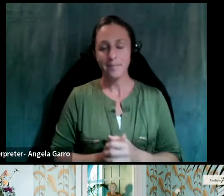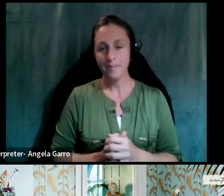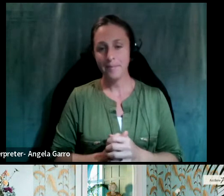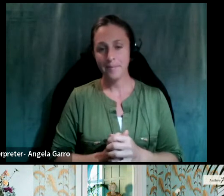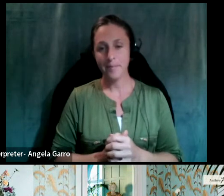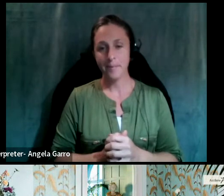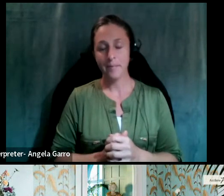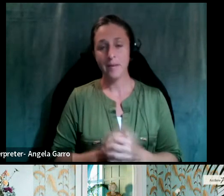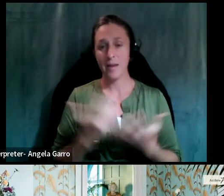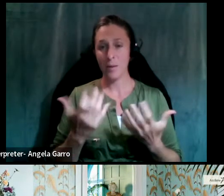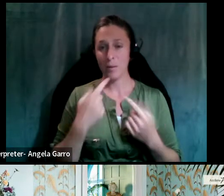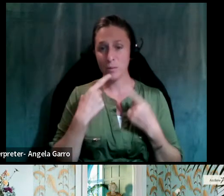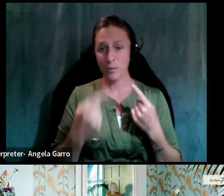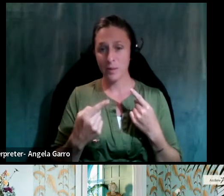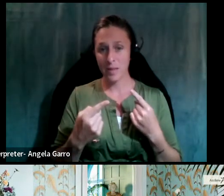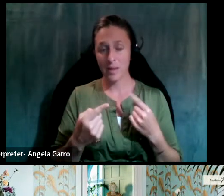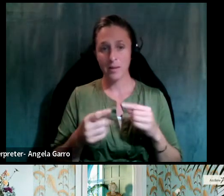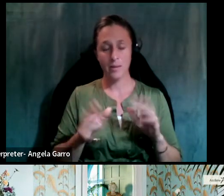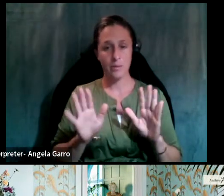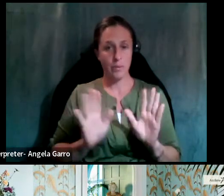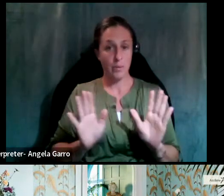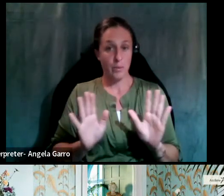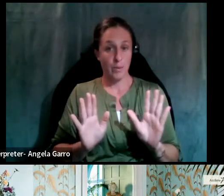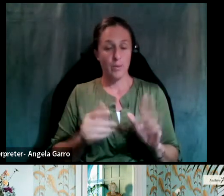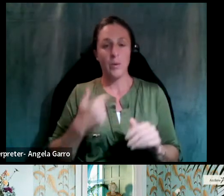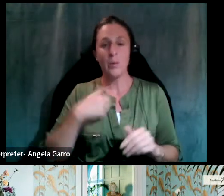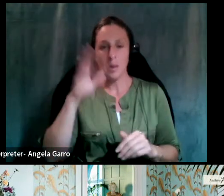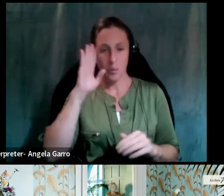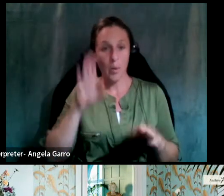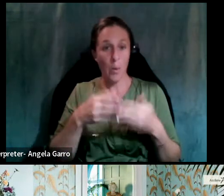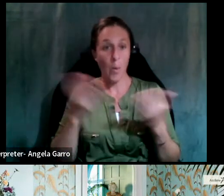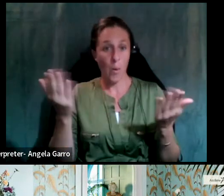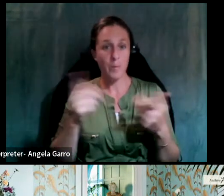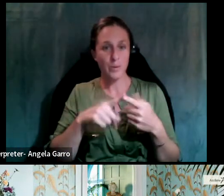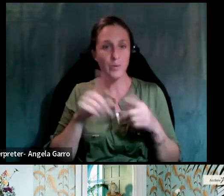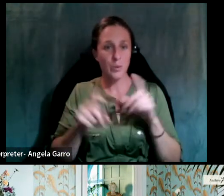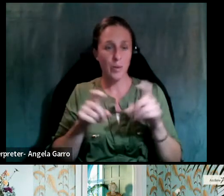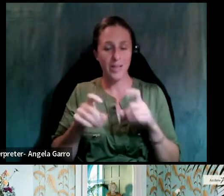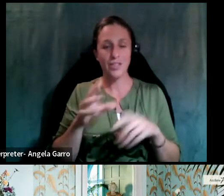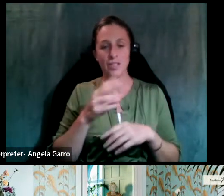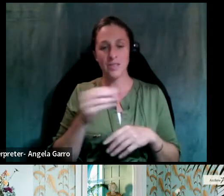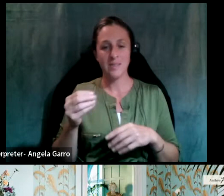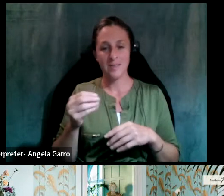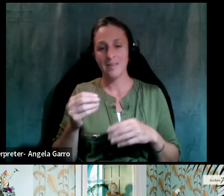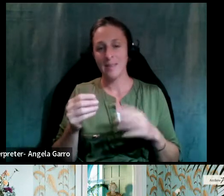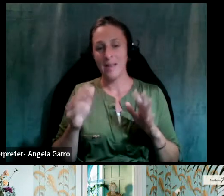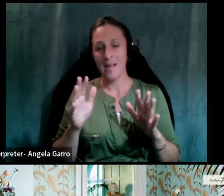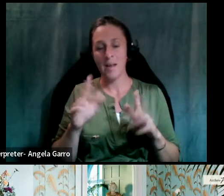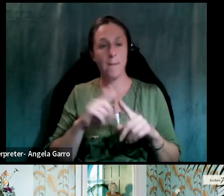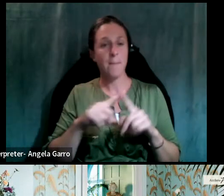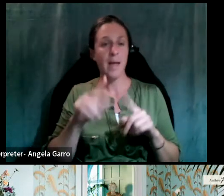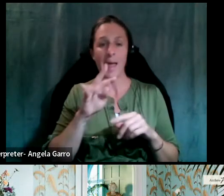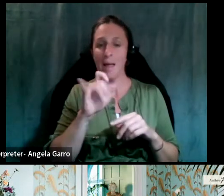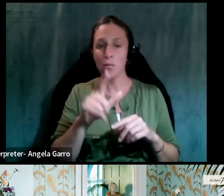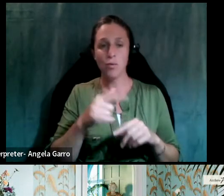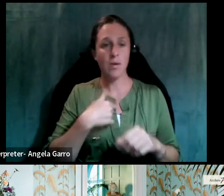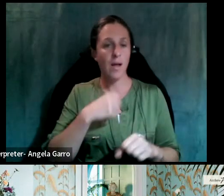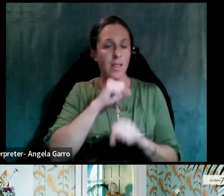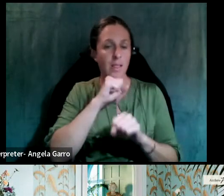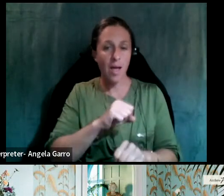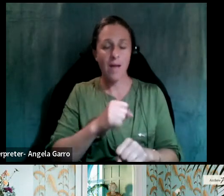I just want to say, Oh. no. We're going to open it up to questions and, Okay. and the like. But I just want to say, April, I love the fact that we've done